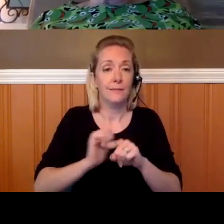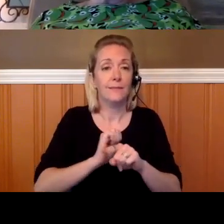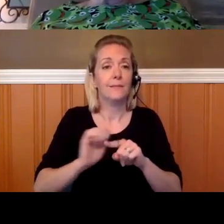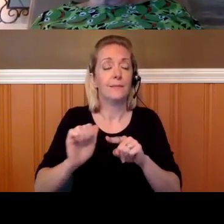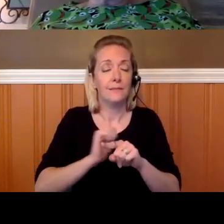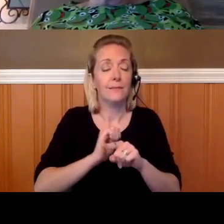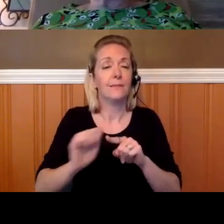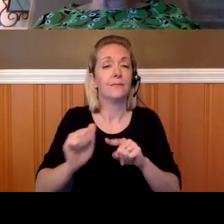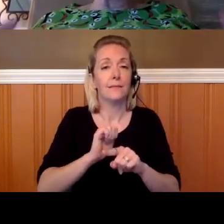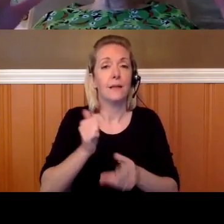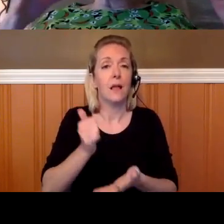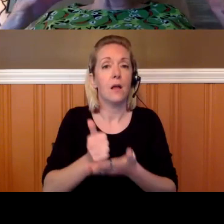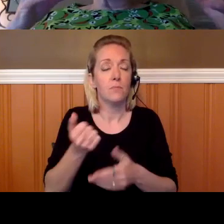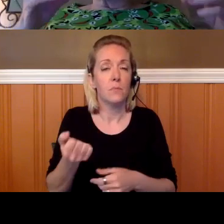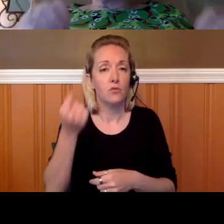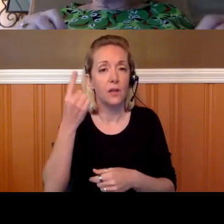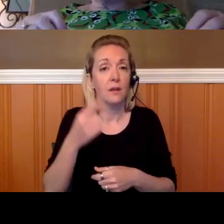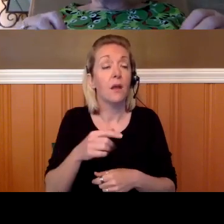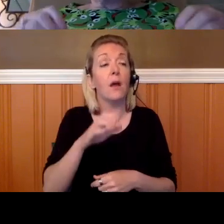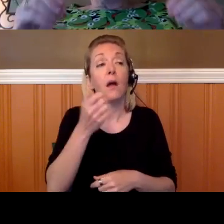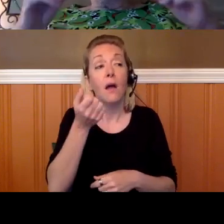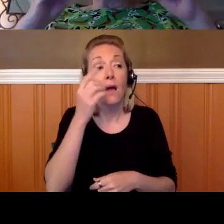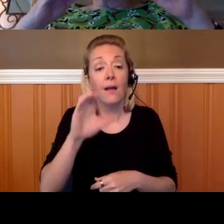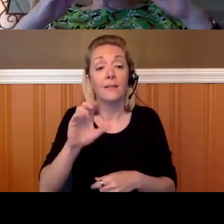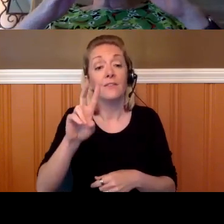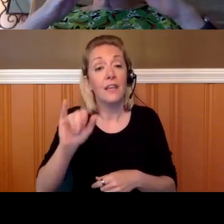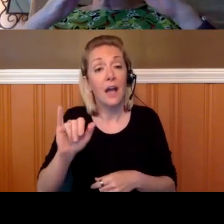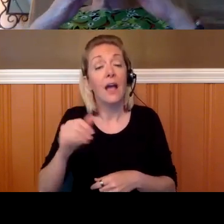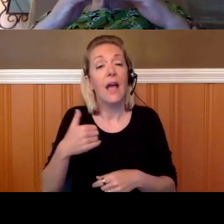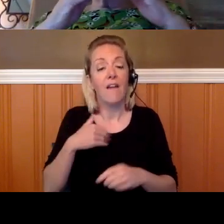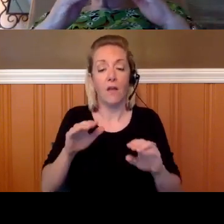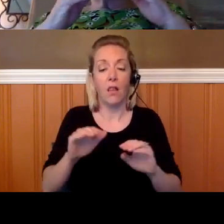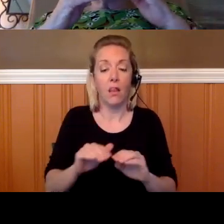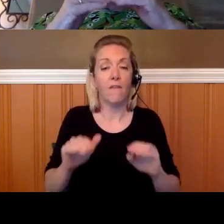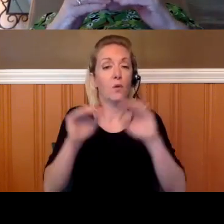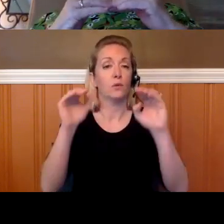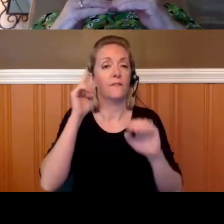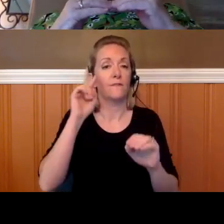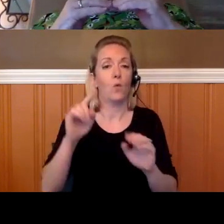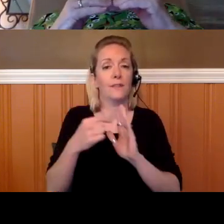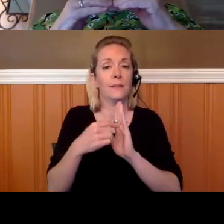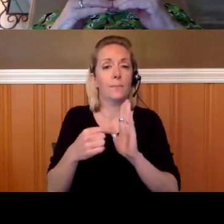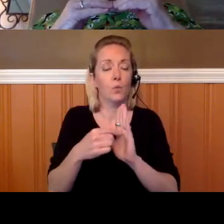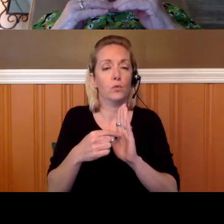about CVI is there really is a hierarchy for kids to be able to access